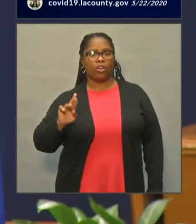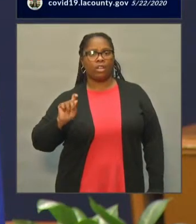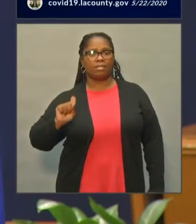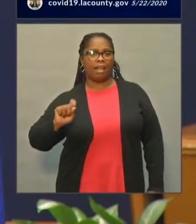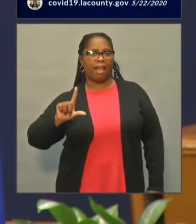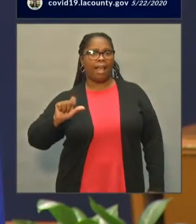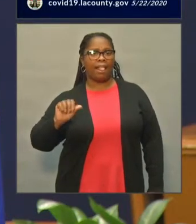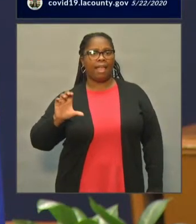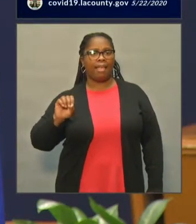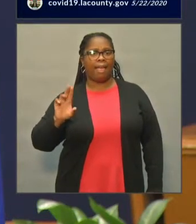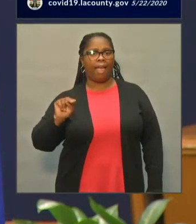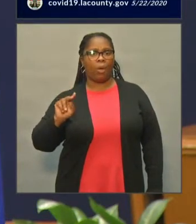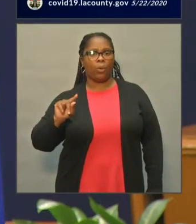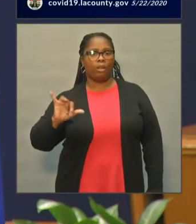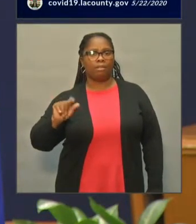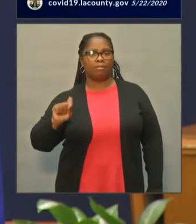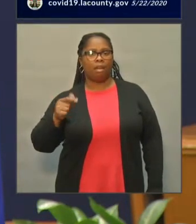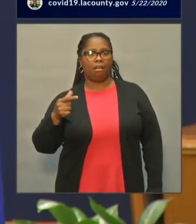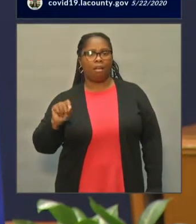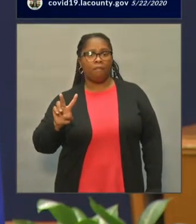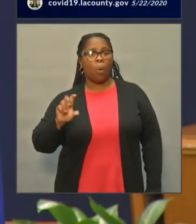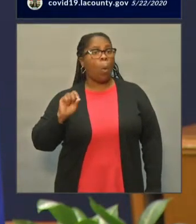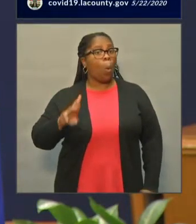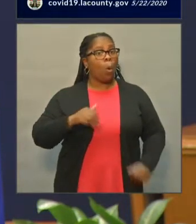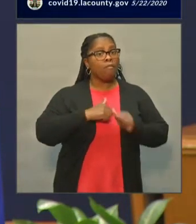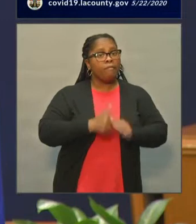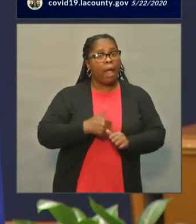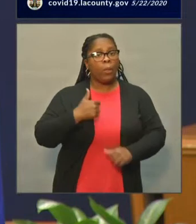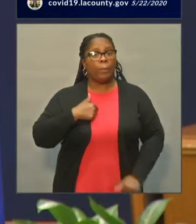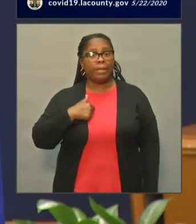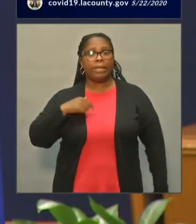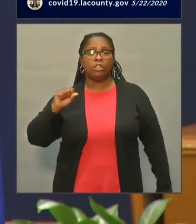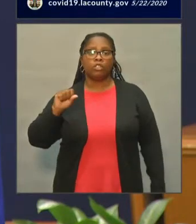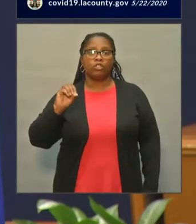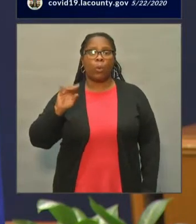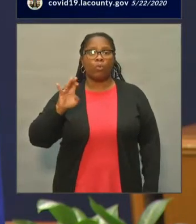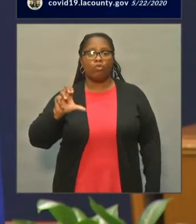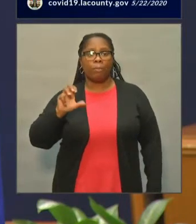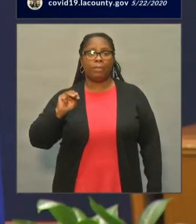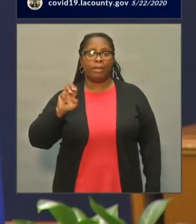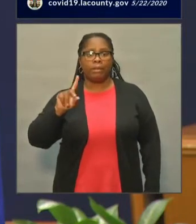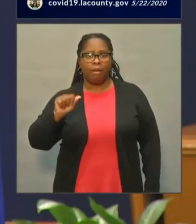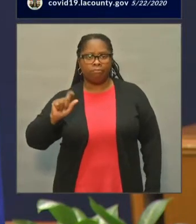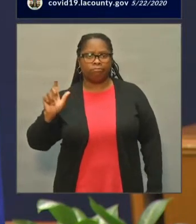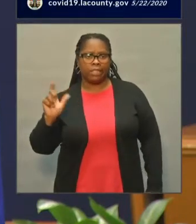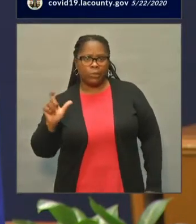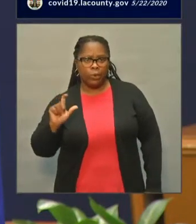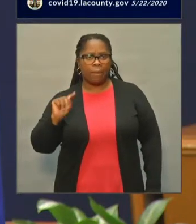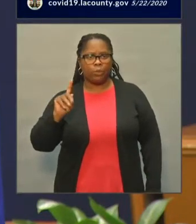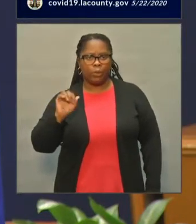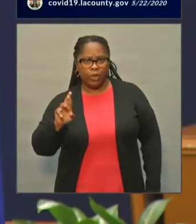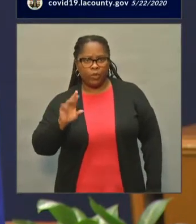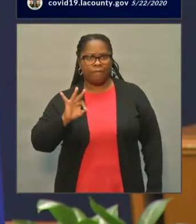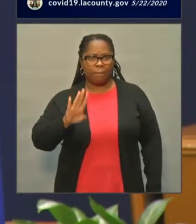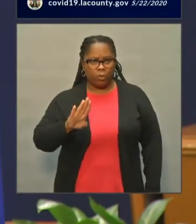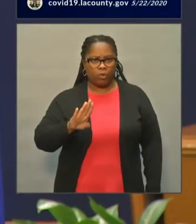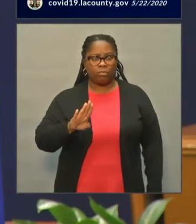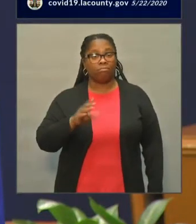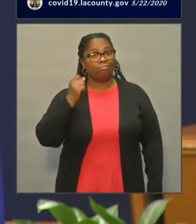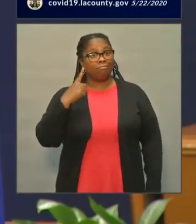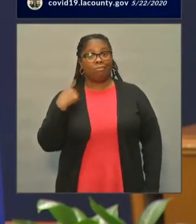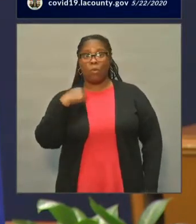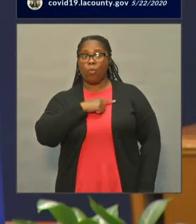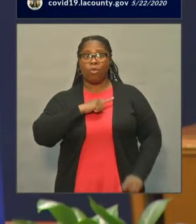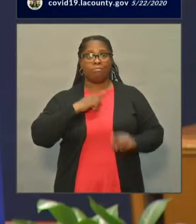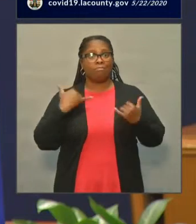katherinebarger.lacounty.gov or follow me on social media. Please know that I, along with my colleagues, are ready to move from safer at home